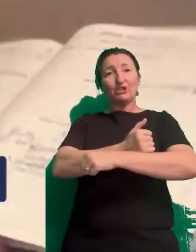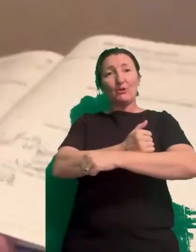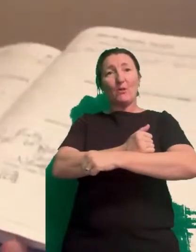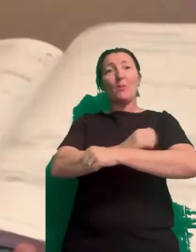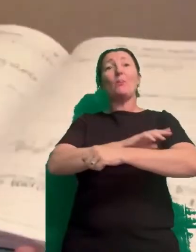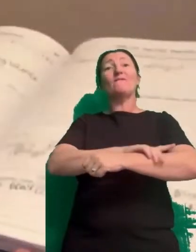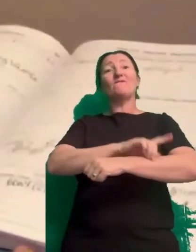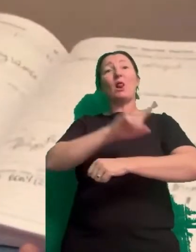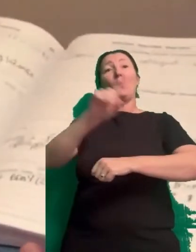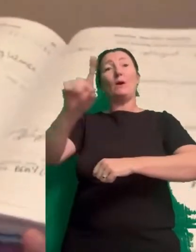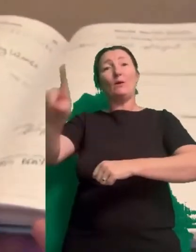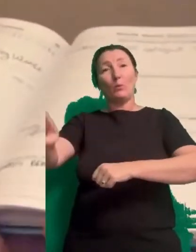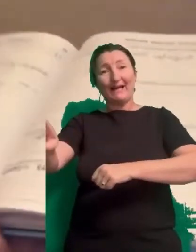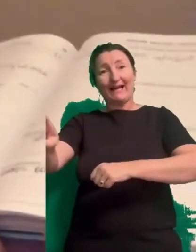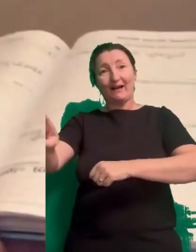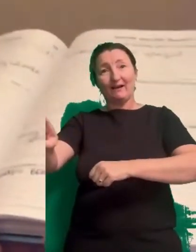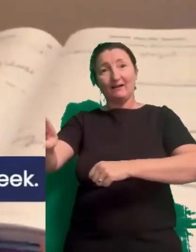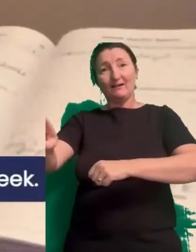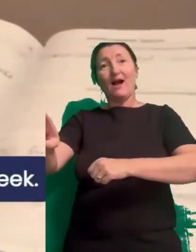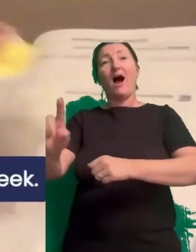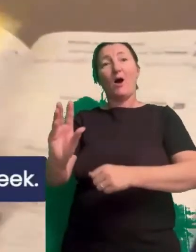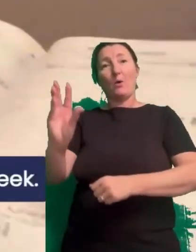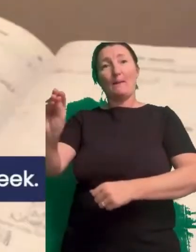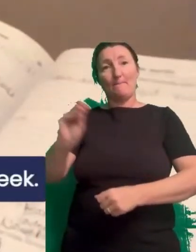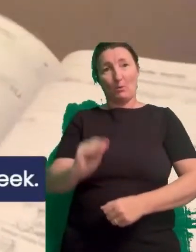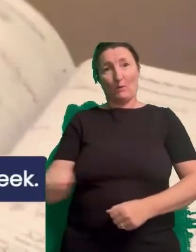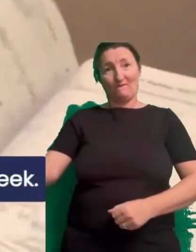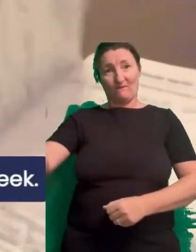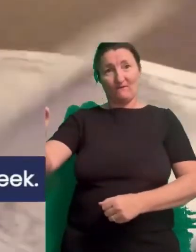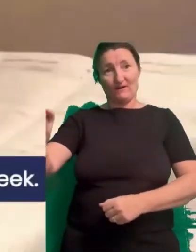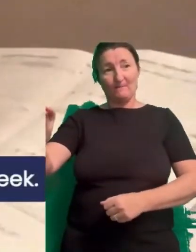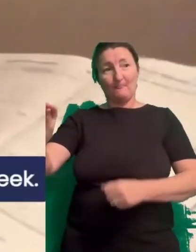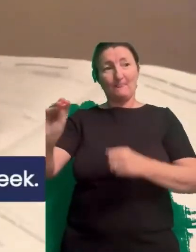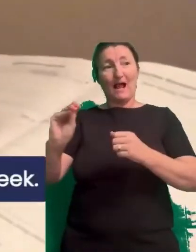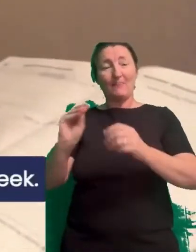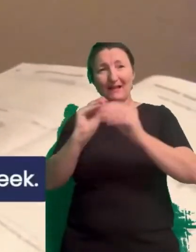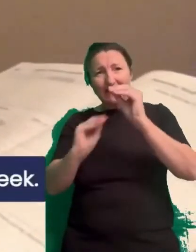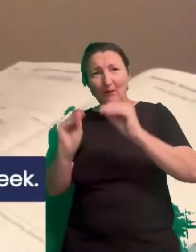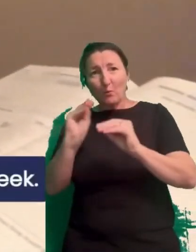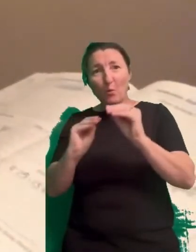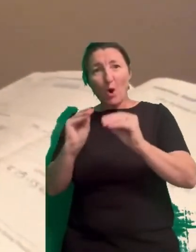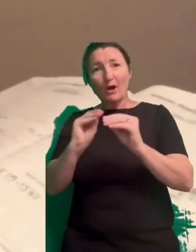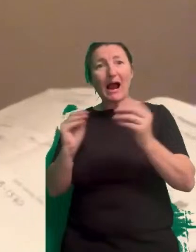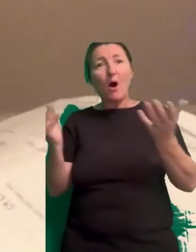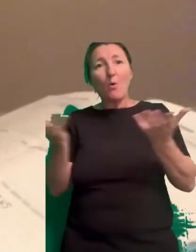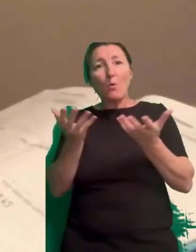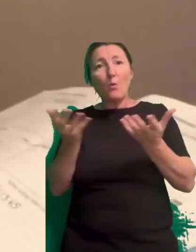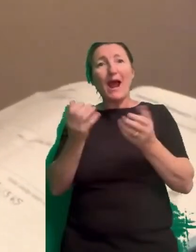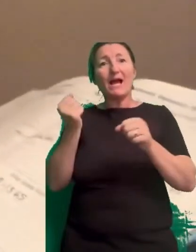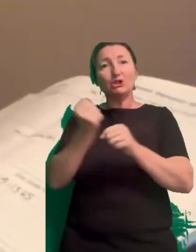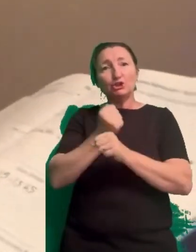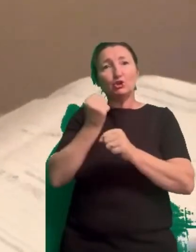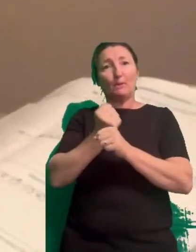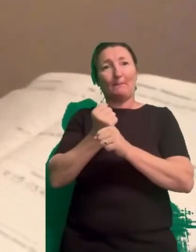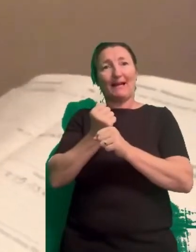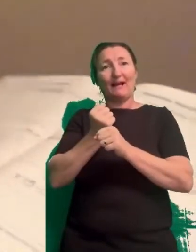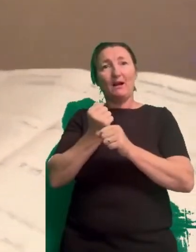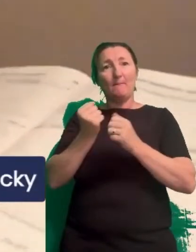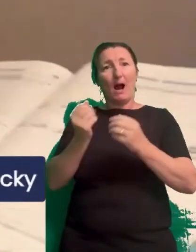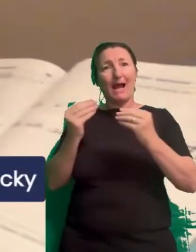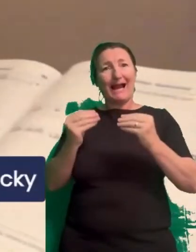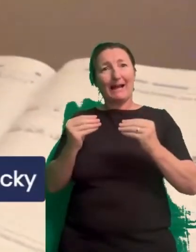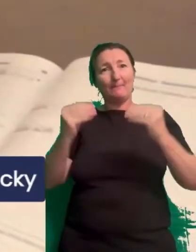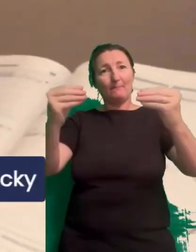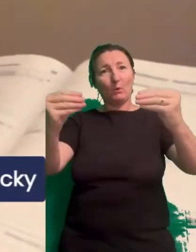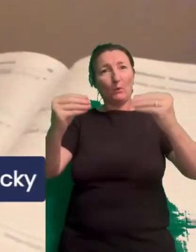injected, and I'll go, right, 7 days, it should be here. And again, it can then move as needed for each week, but I have a rough idea in my mind for